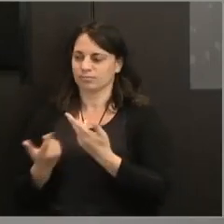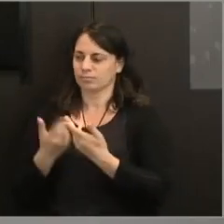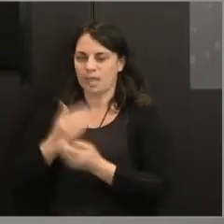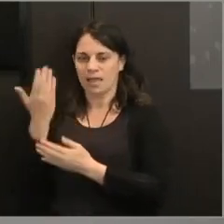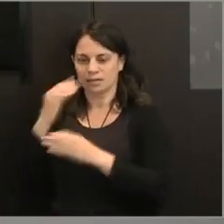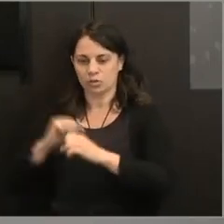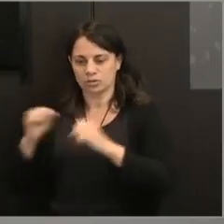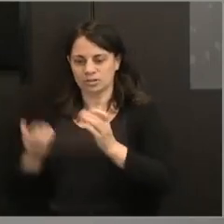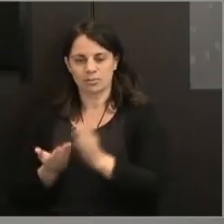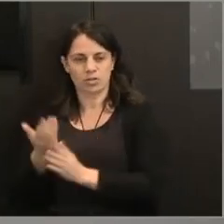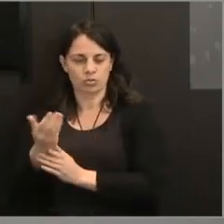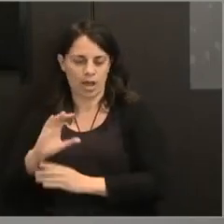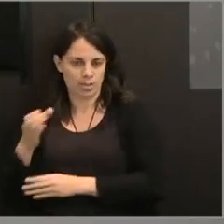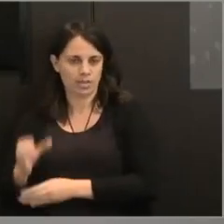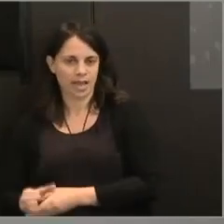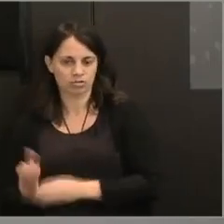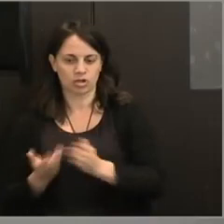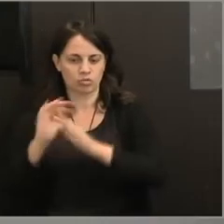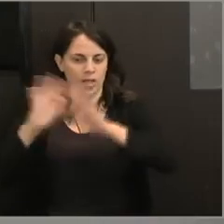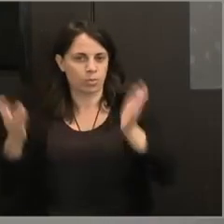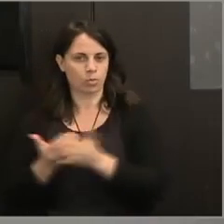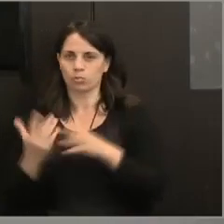anywhere in the country or in the world.